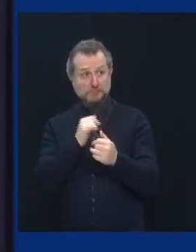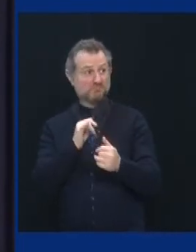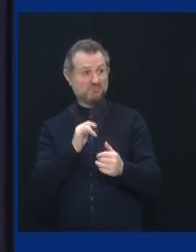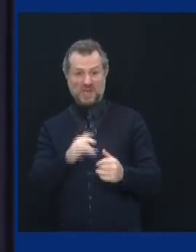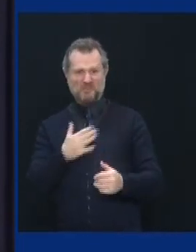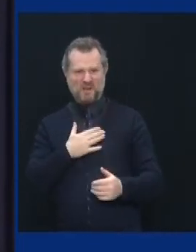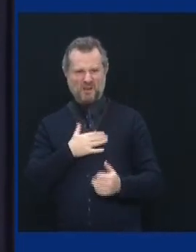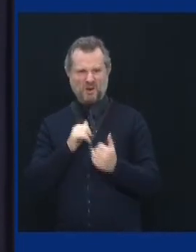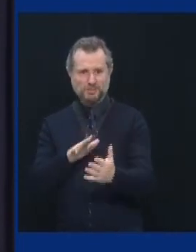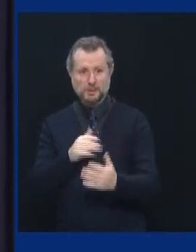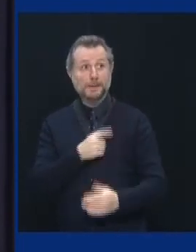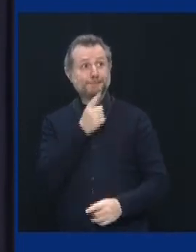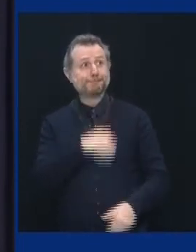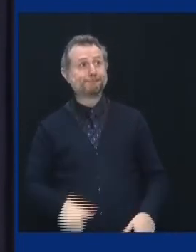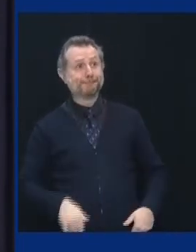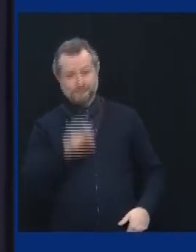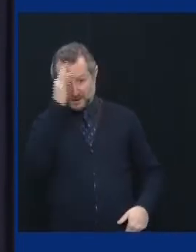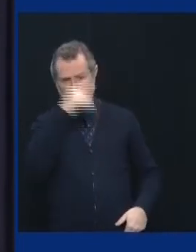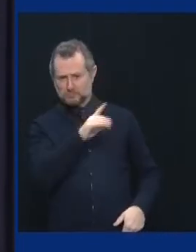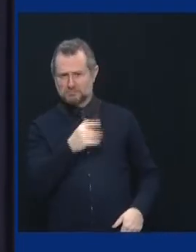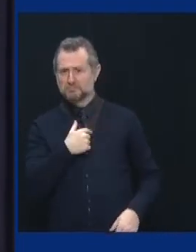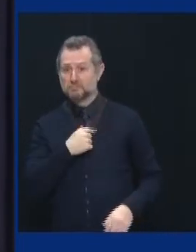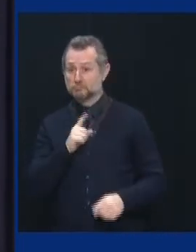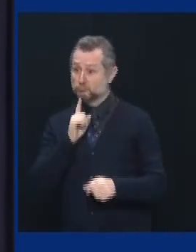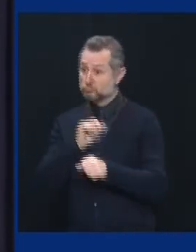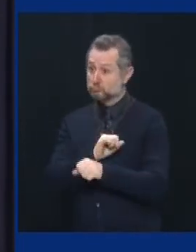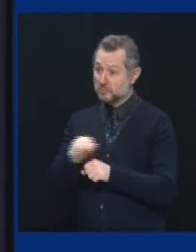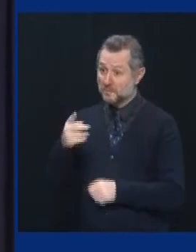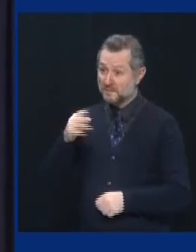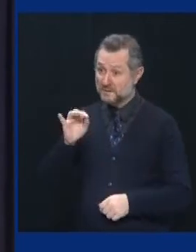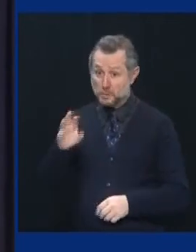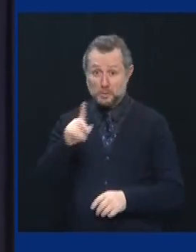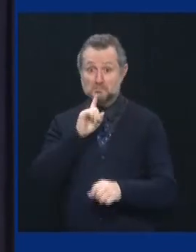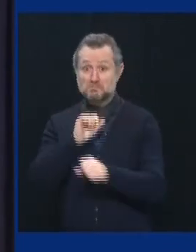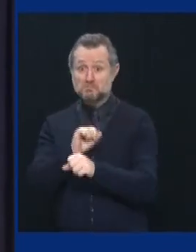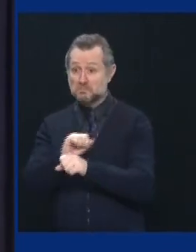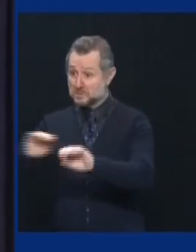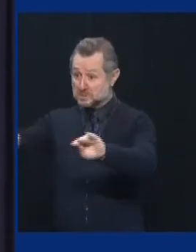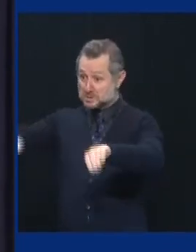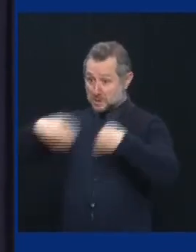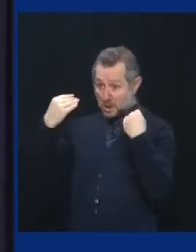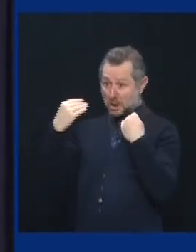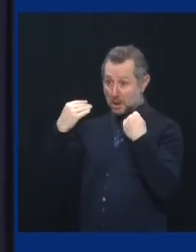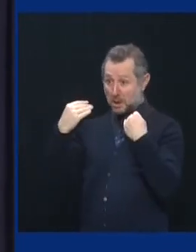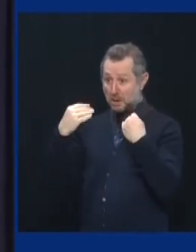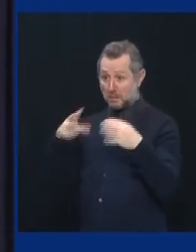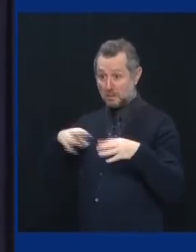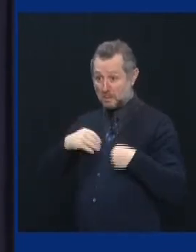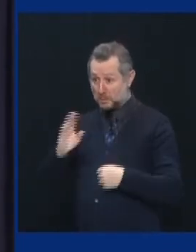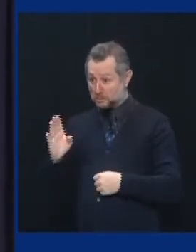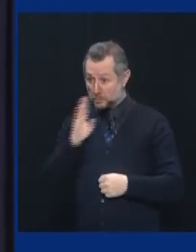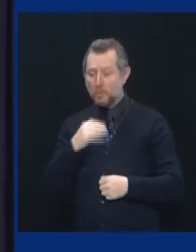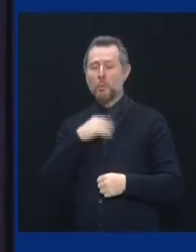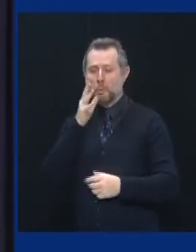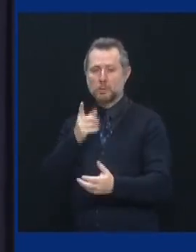If Pfizer were to agree to sell, then we'd have that conversation. But first things first.